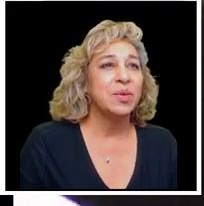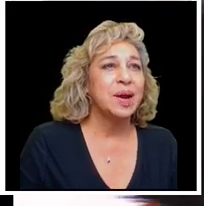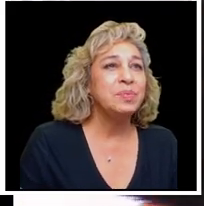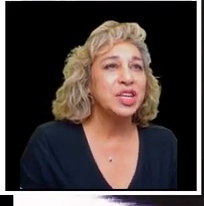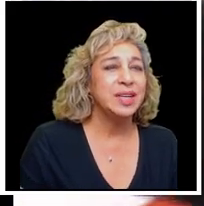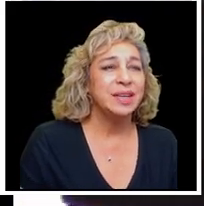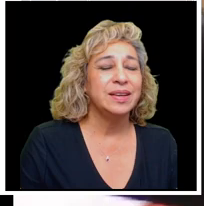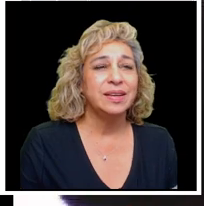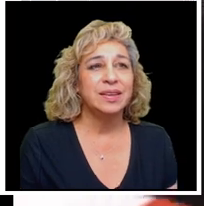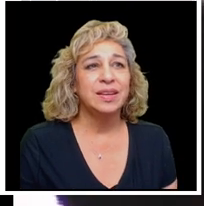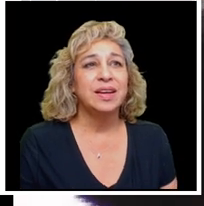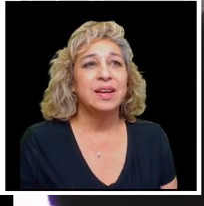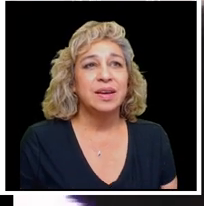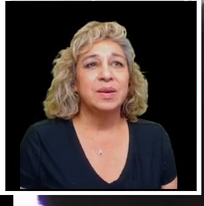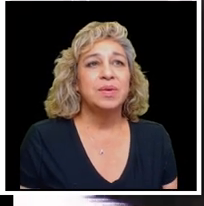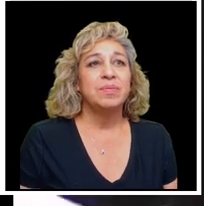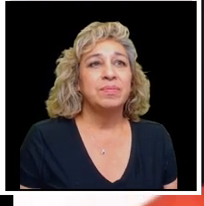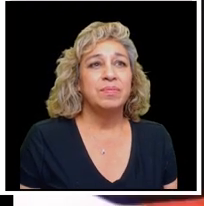promote corruption